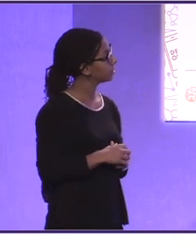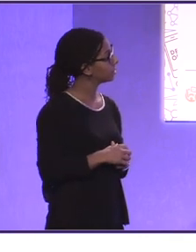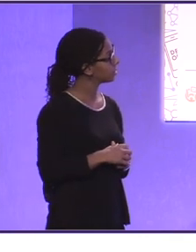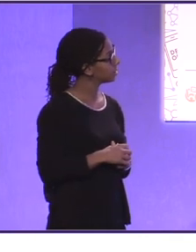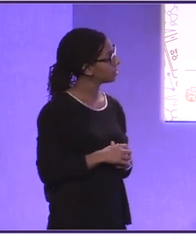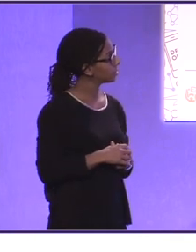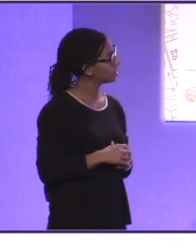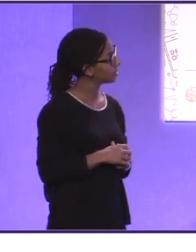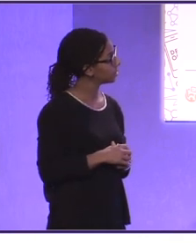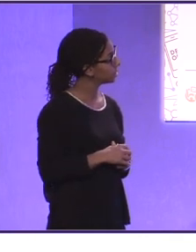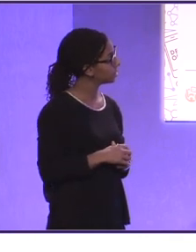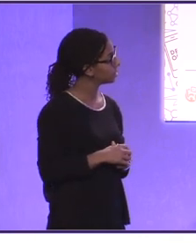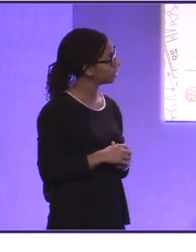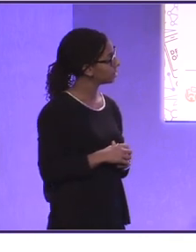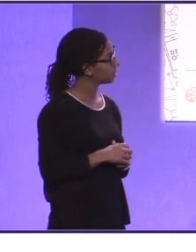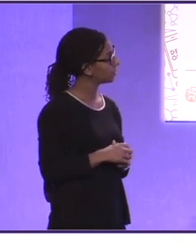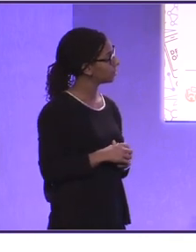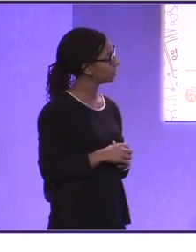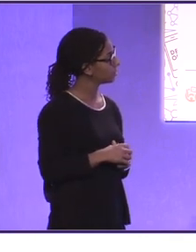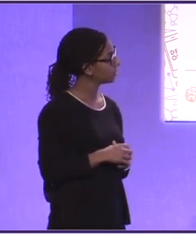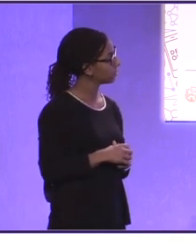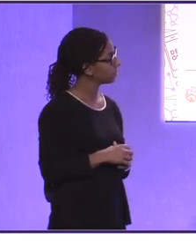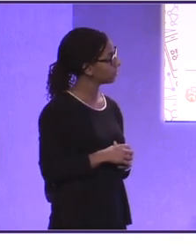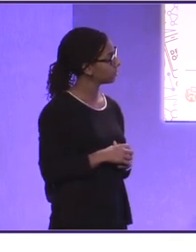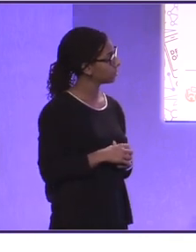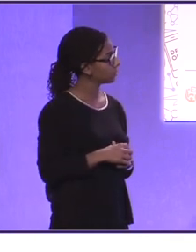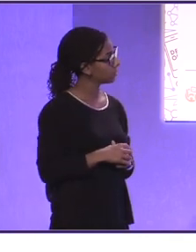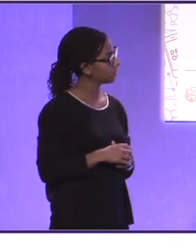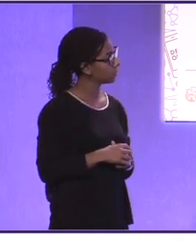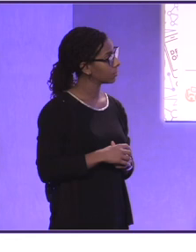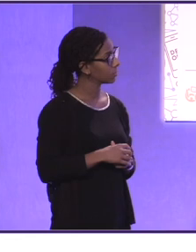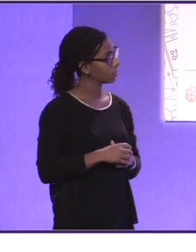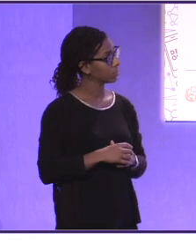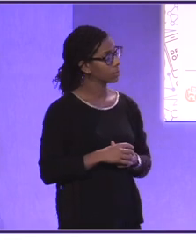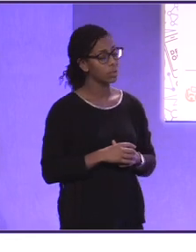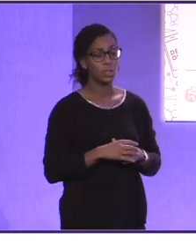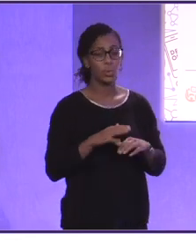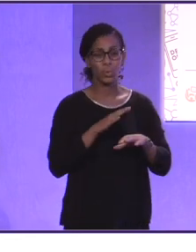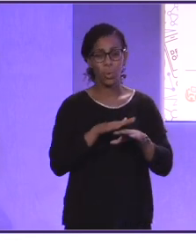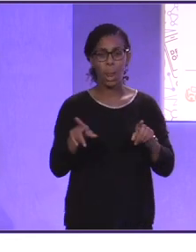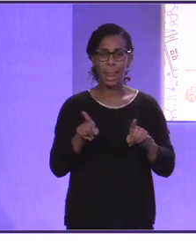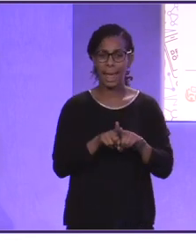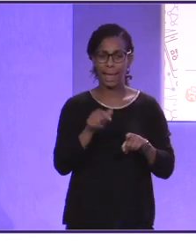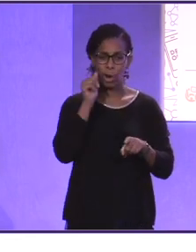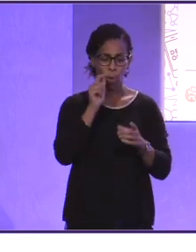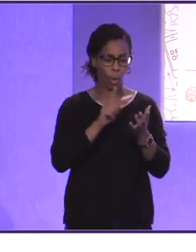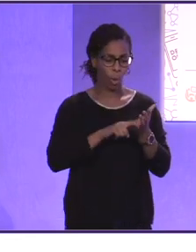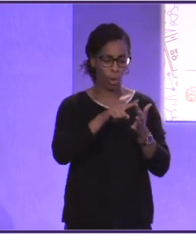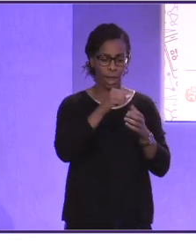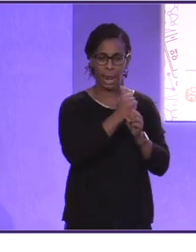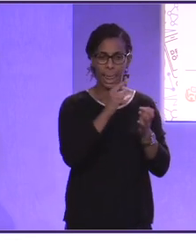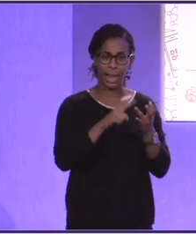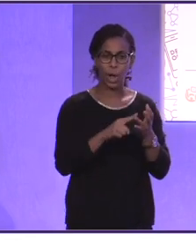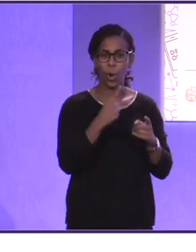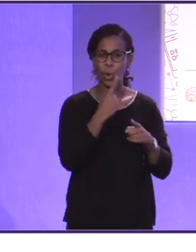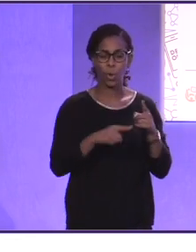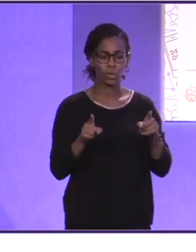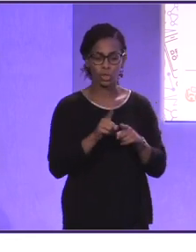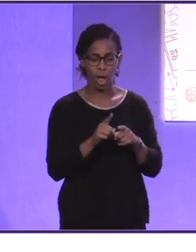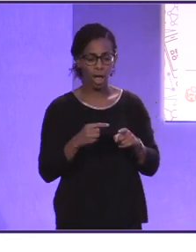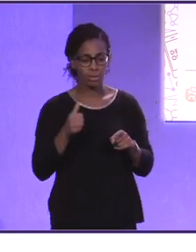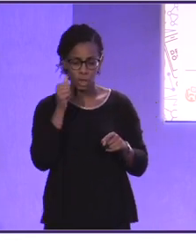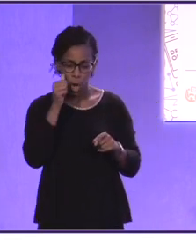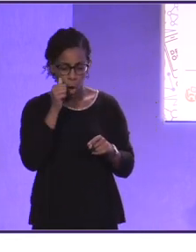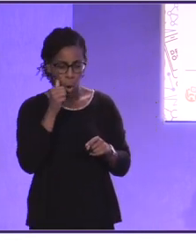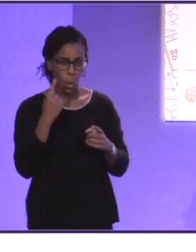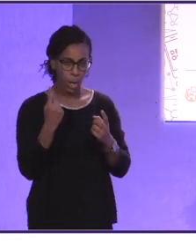Next slide. Yes. So it wasn't like Lego. I didn't just plug in my, because